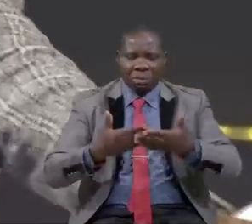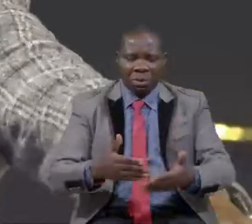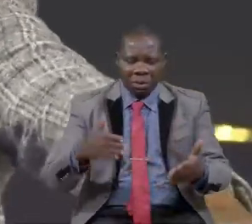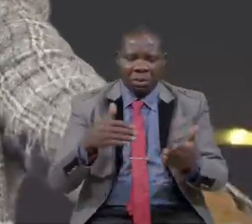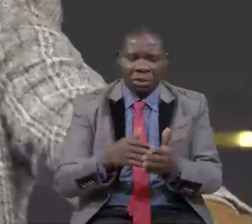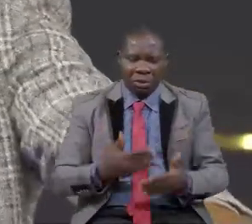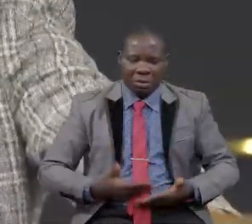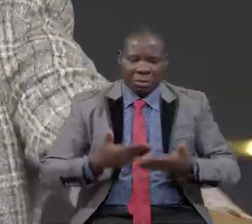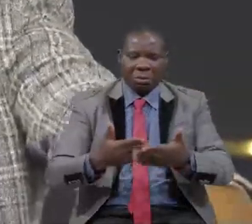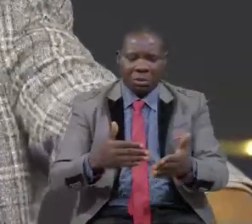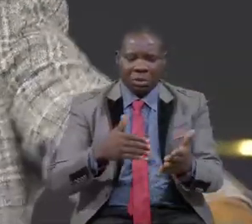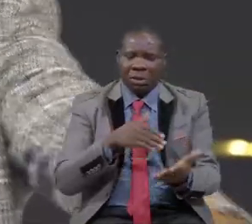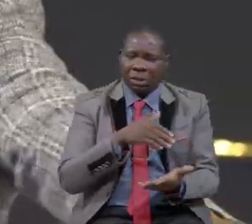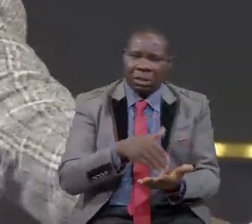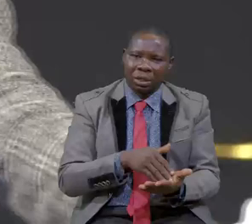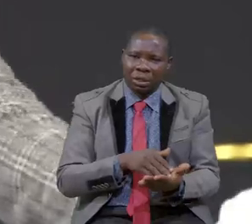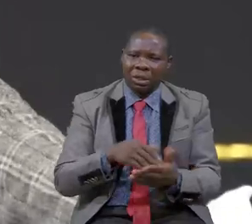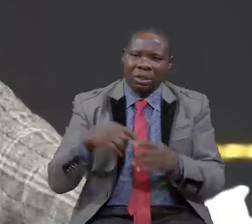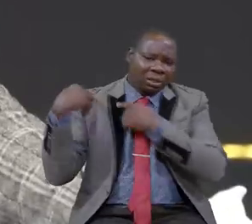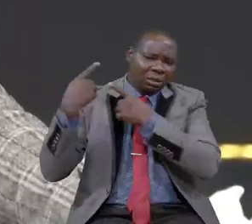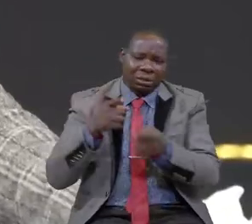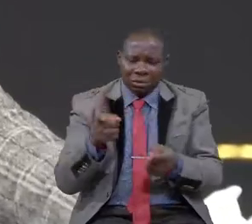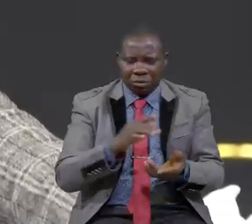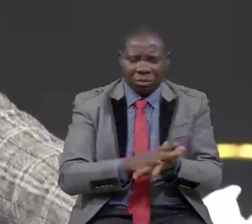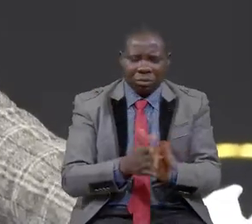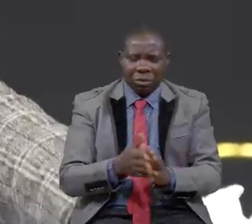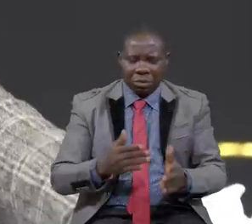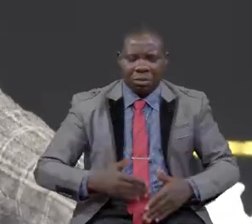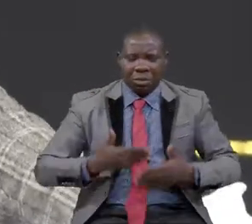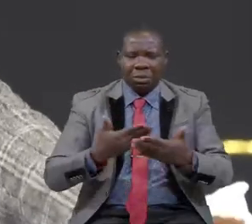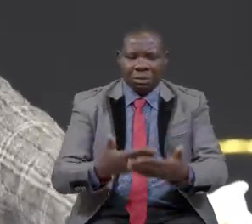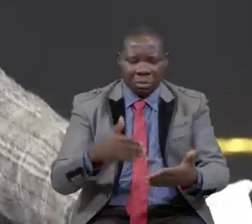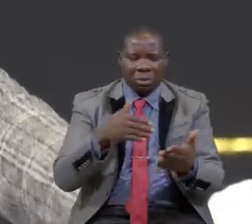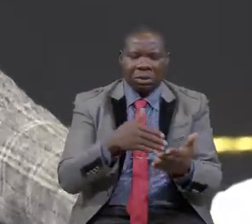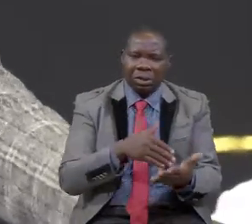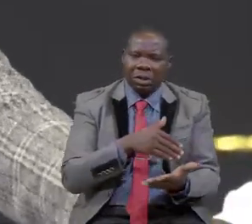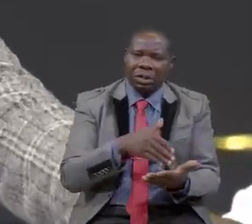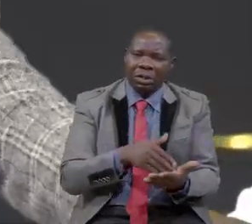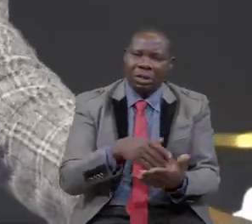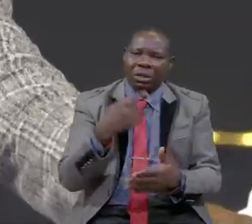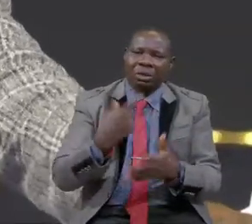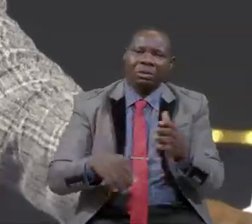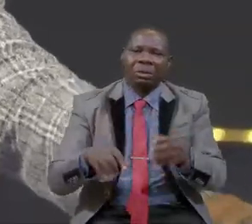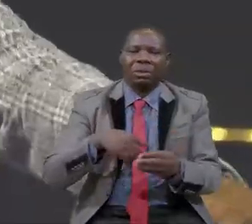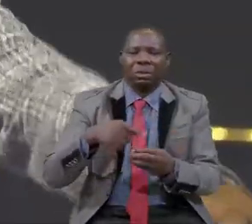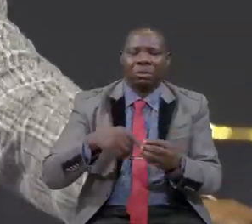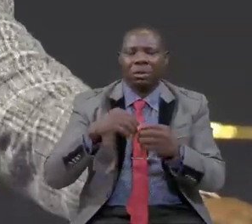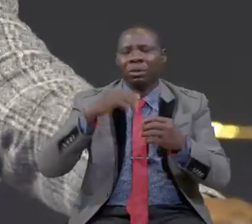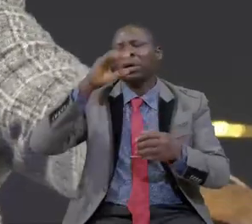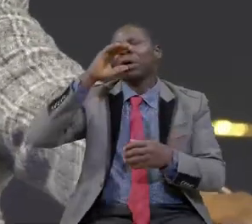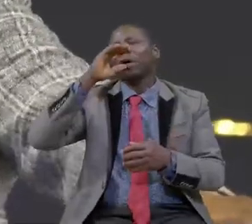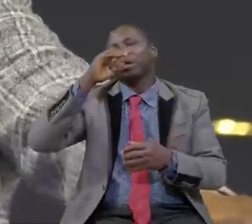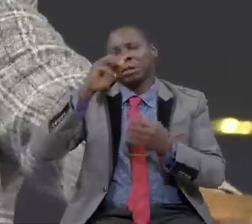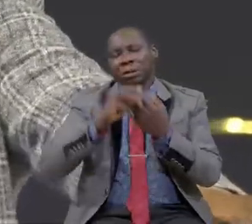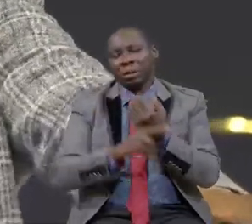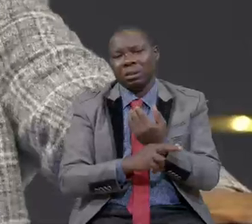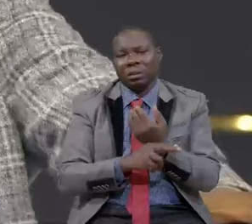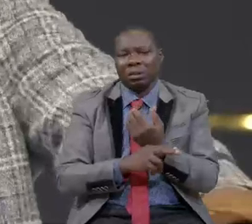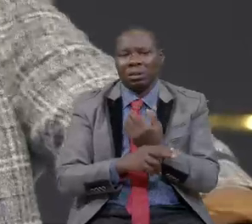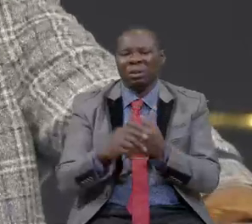me, how about drunkenness? You see, once in a while, you need to come back to God, because that once